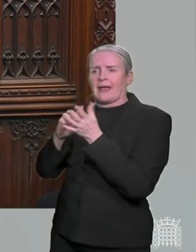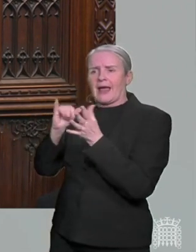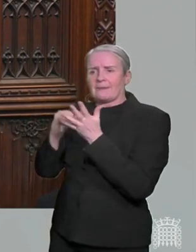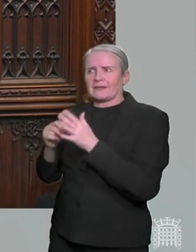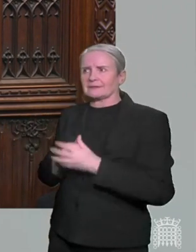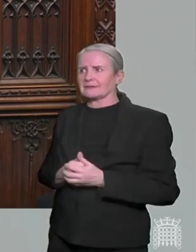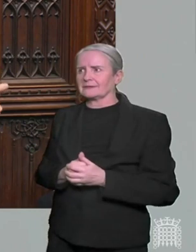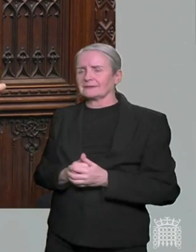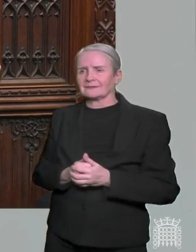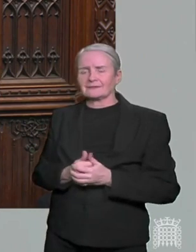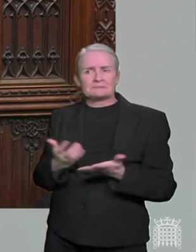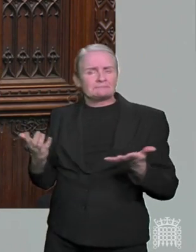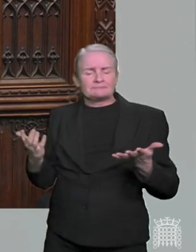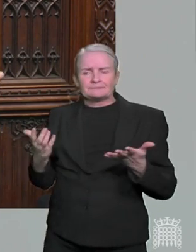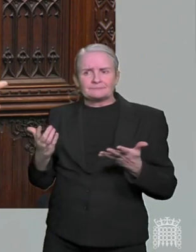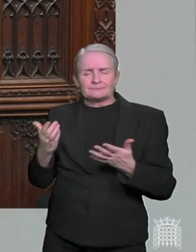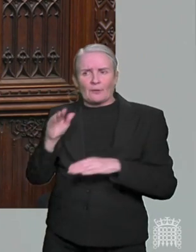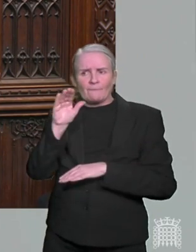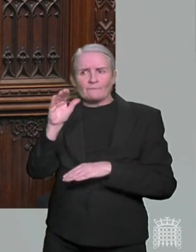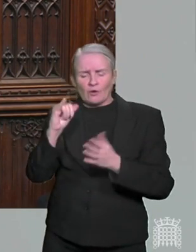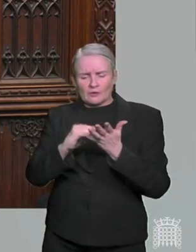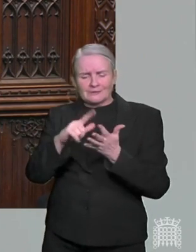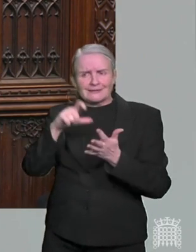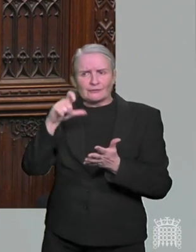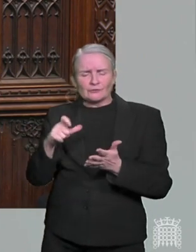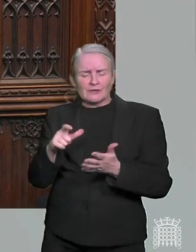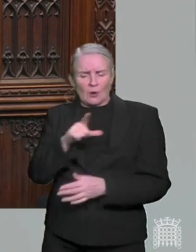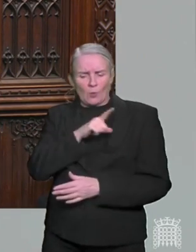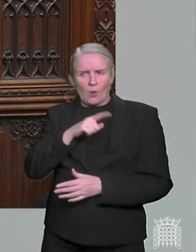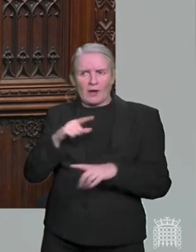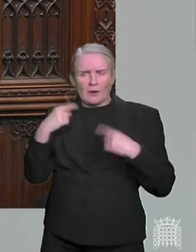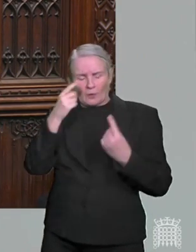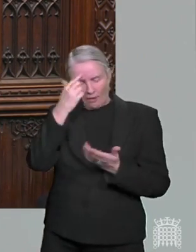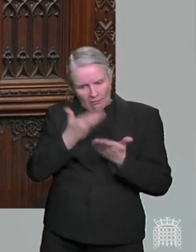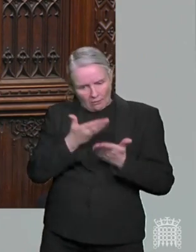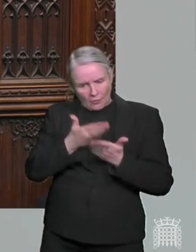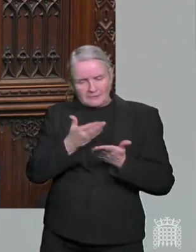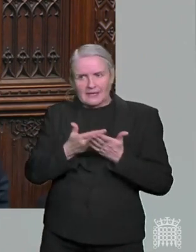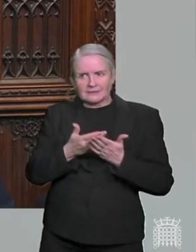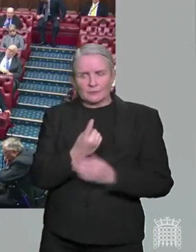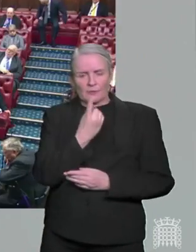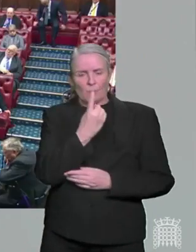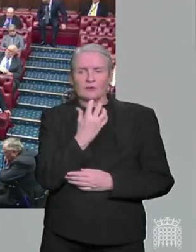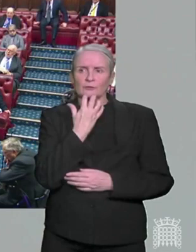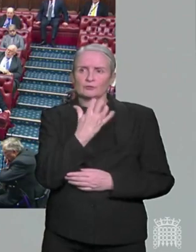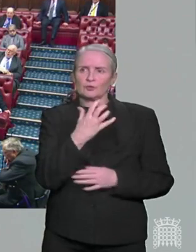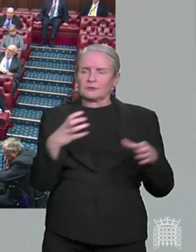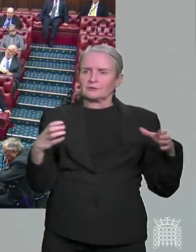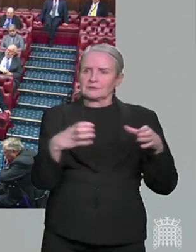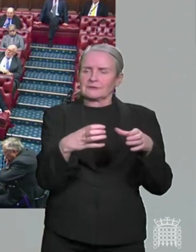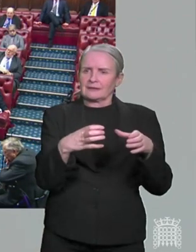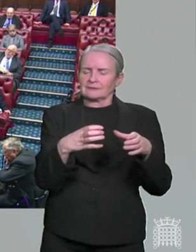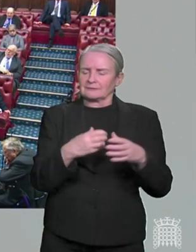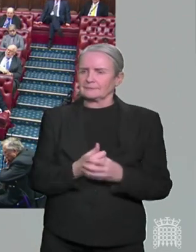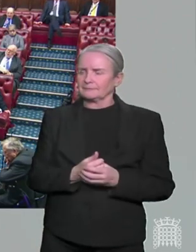Foreign Secretary think explains this irrational obsession with the world's only Jewish state?